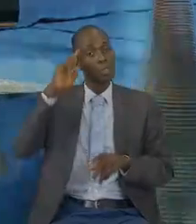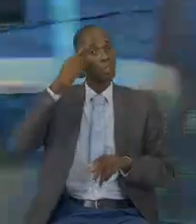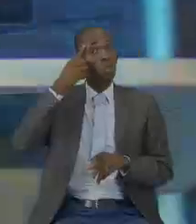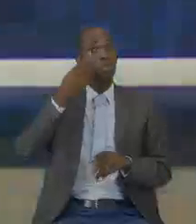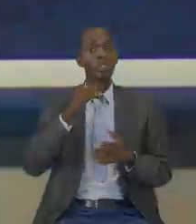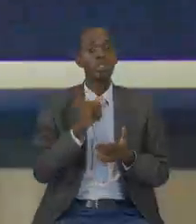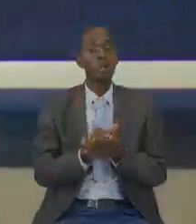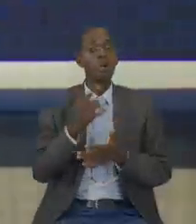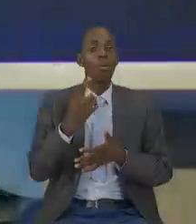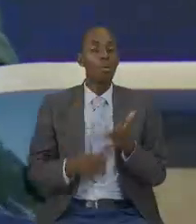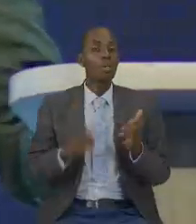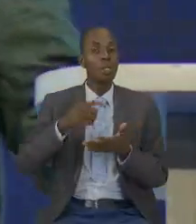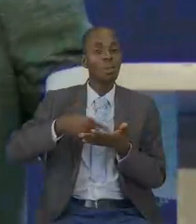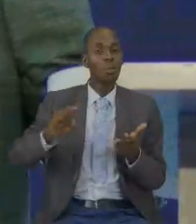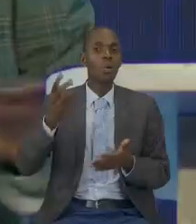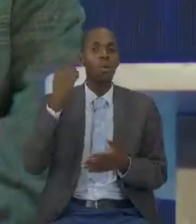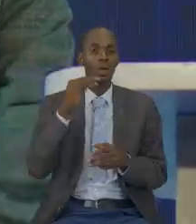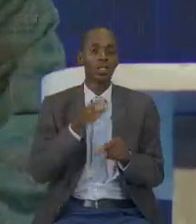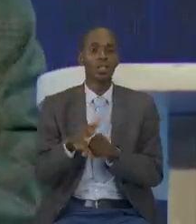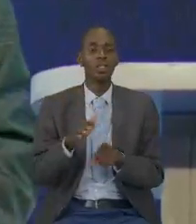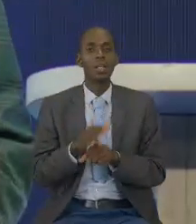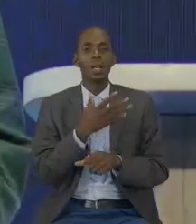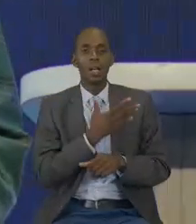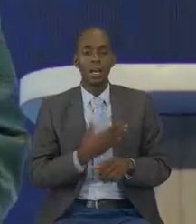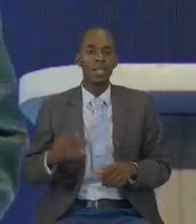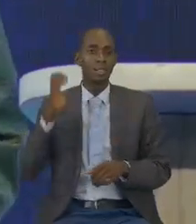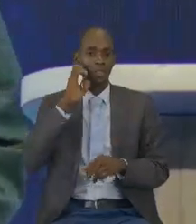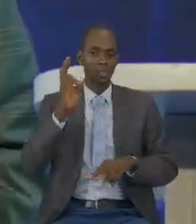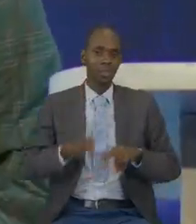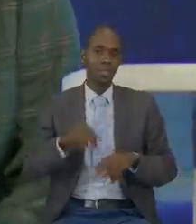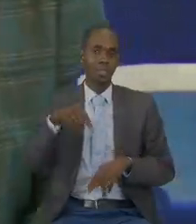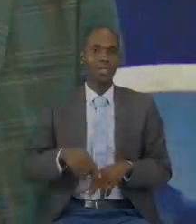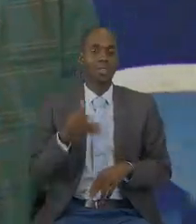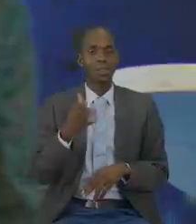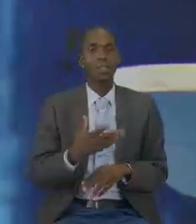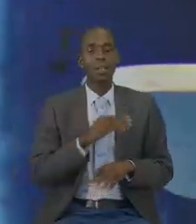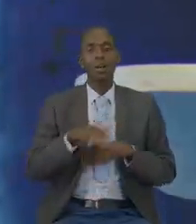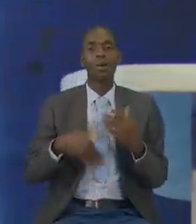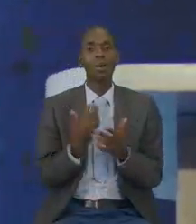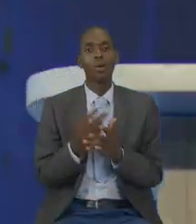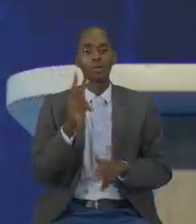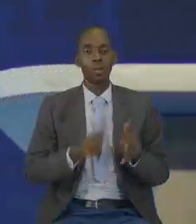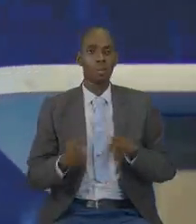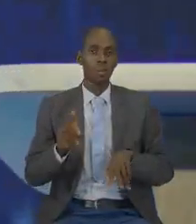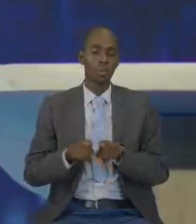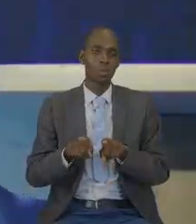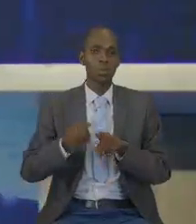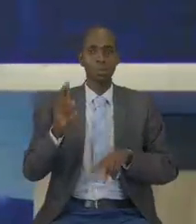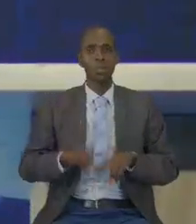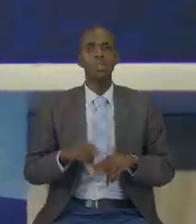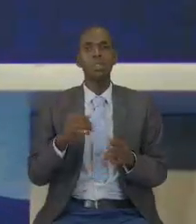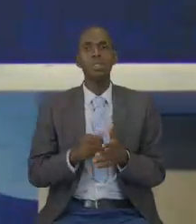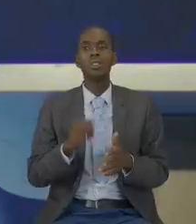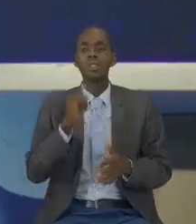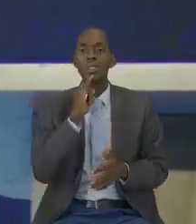he paid was enough. And he sat down there and all the other people stood down. It's a picture of those who are